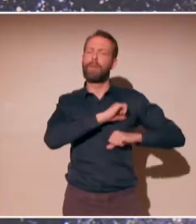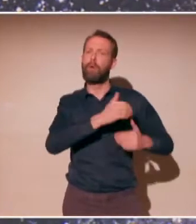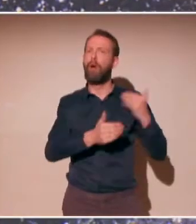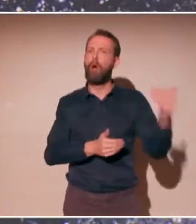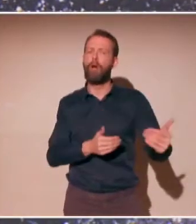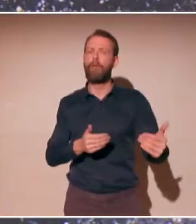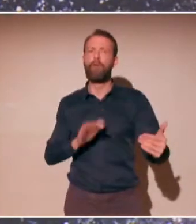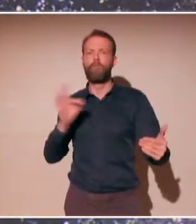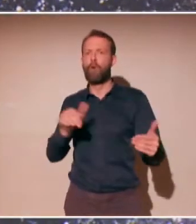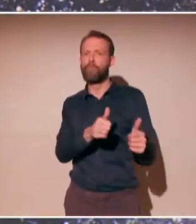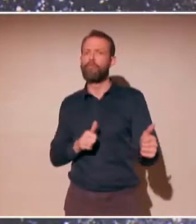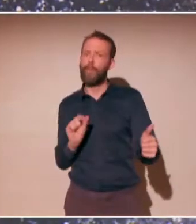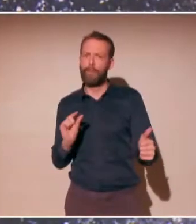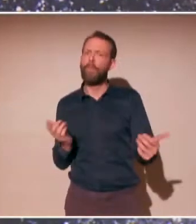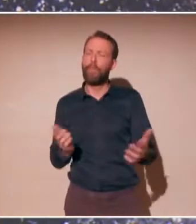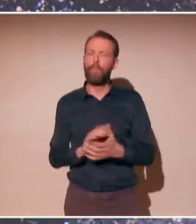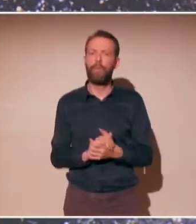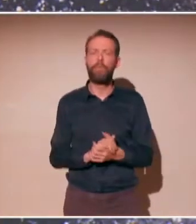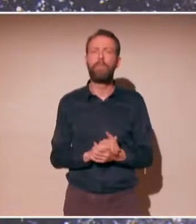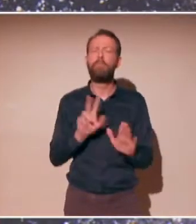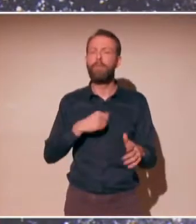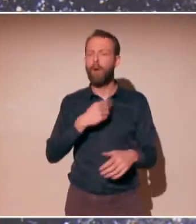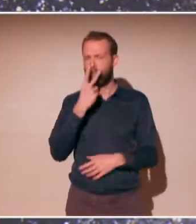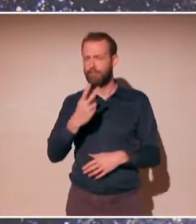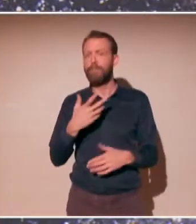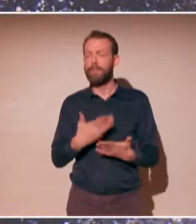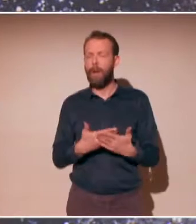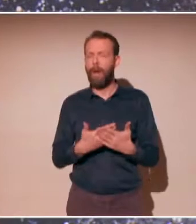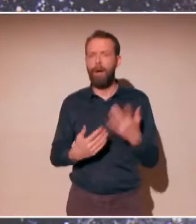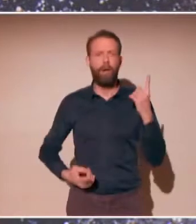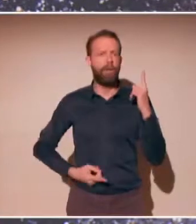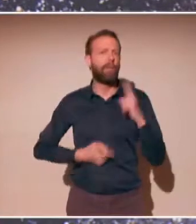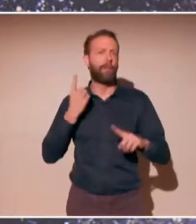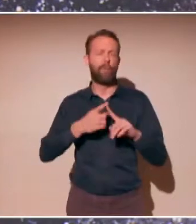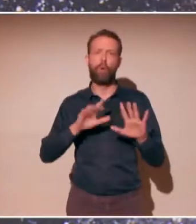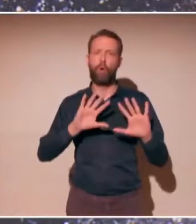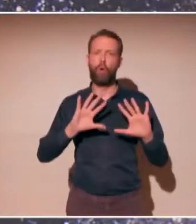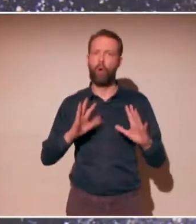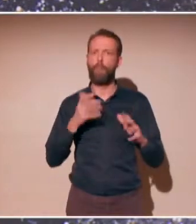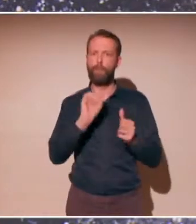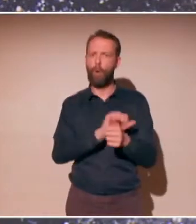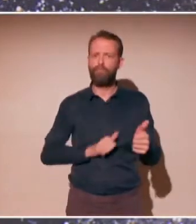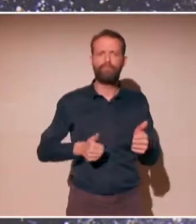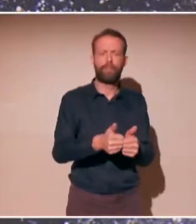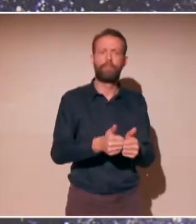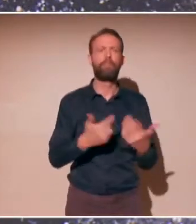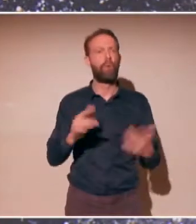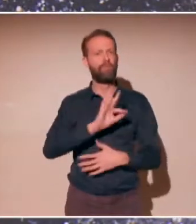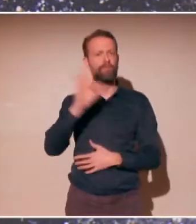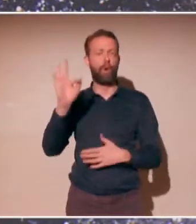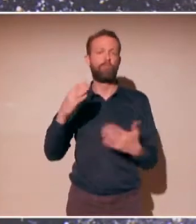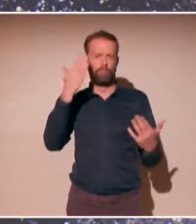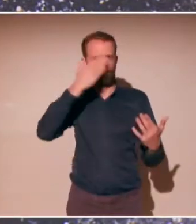lagging behind in terms of experimental and development for self-driving cars, and I think this is precisely an